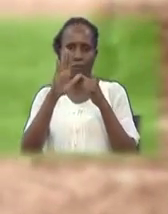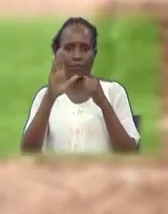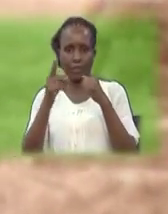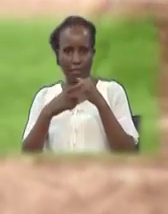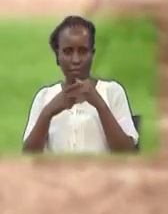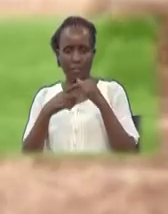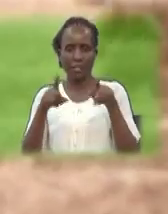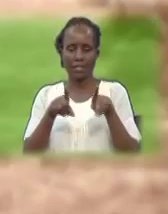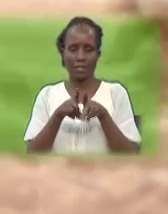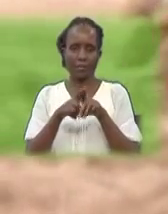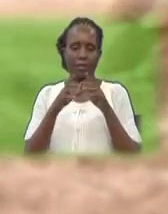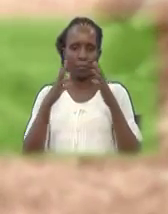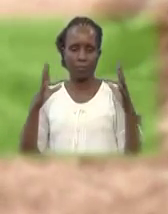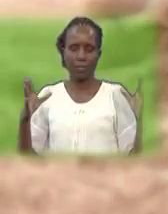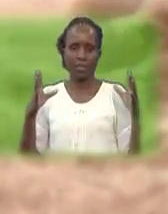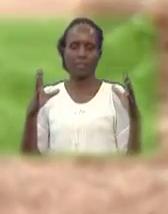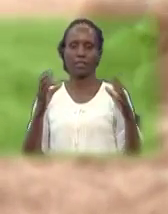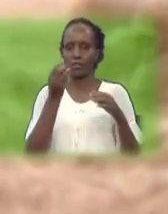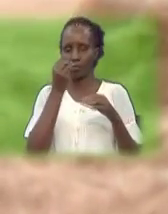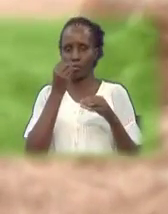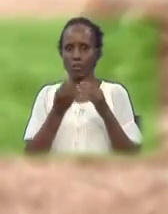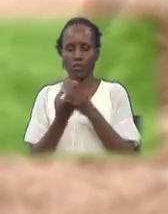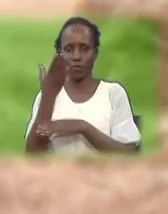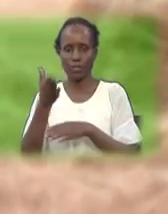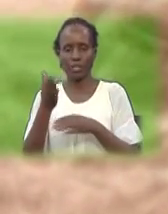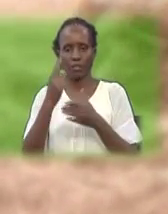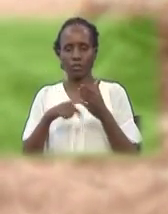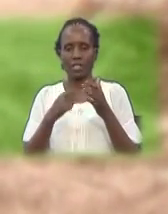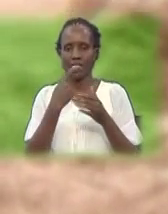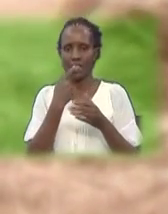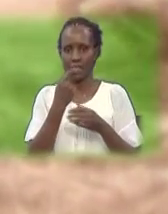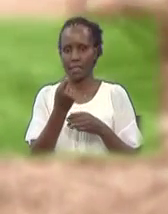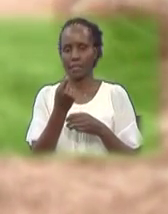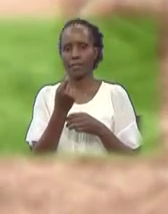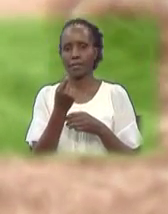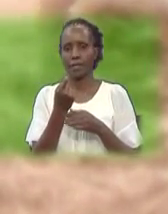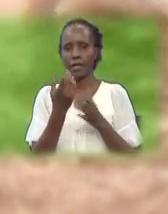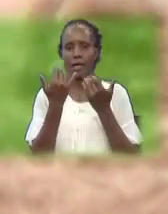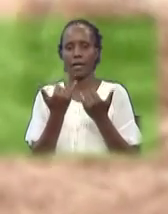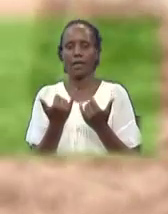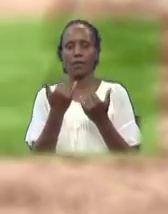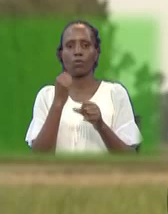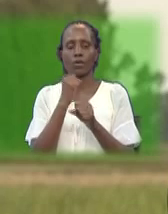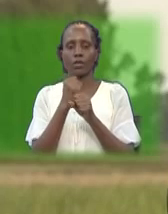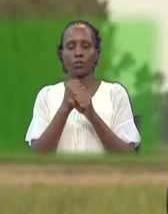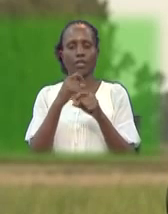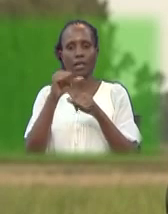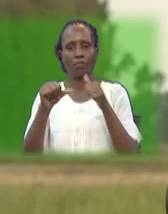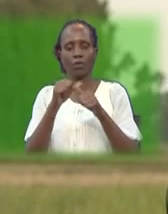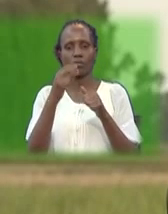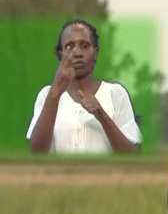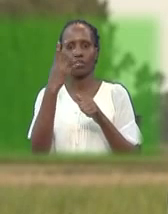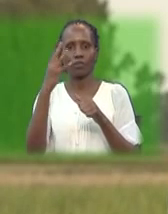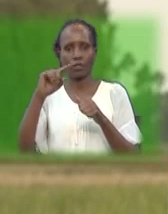and the predominant crop grown in the scheme is rice. Currently, we are doing about